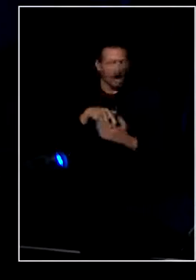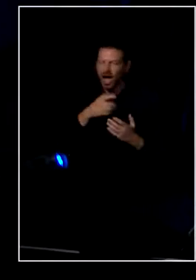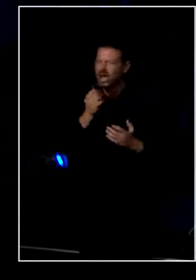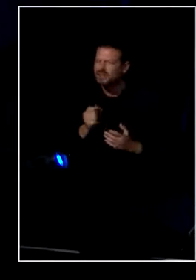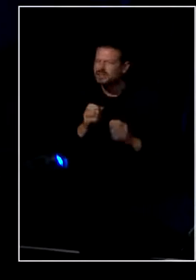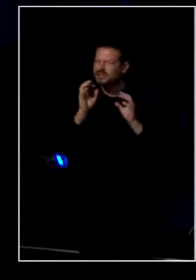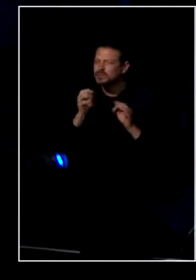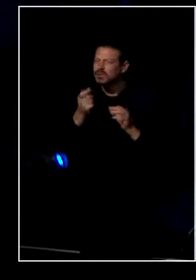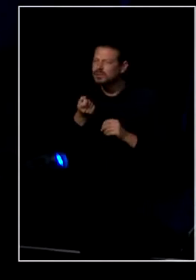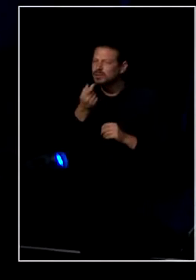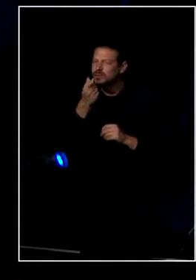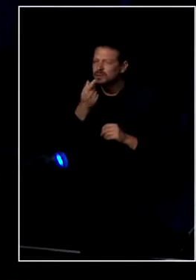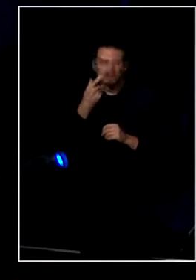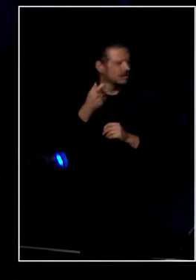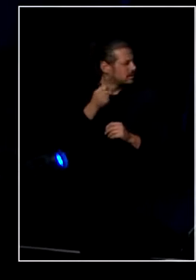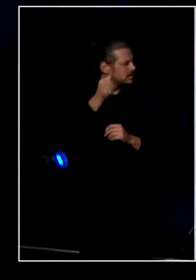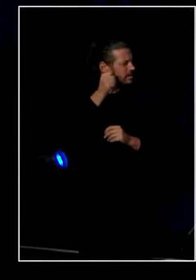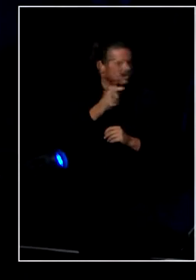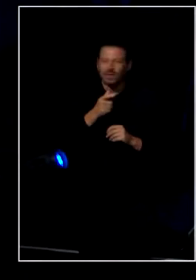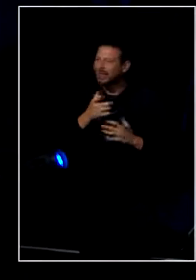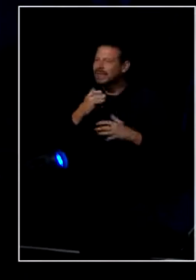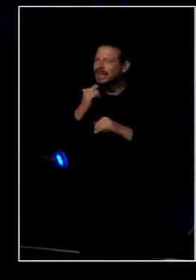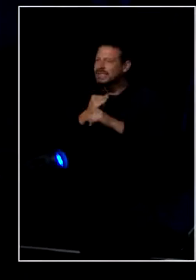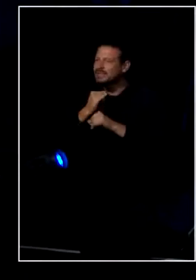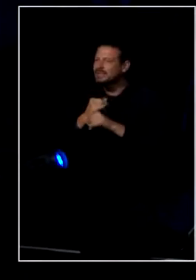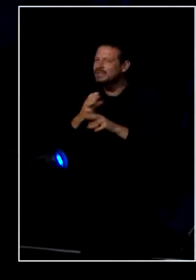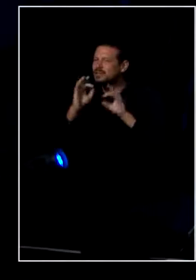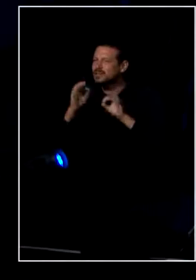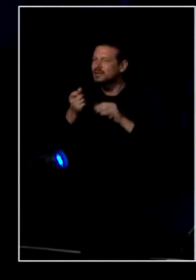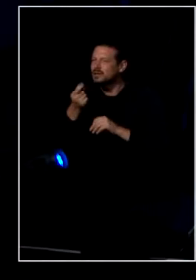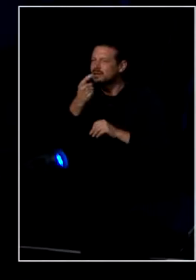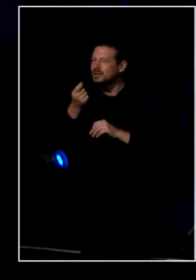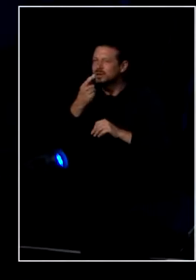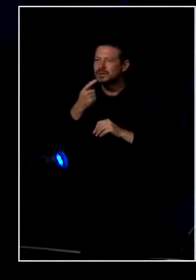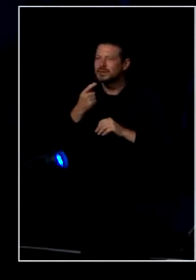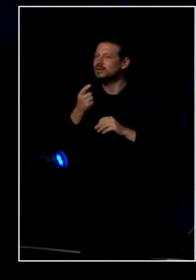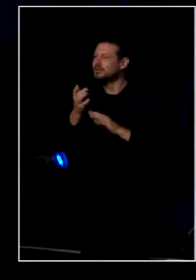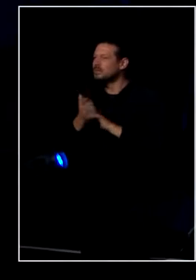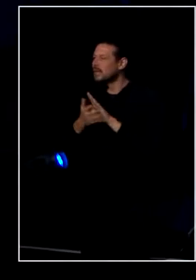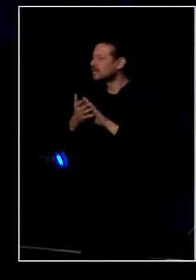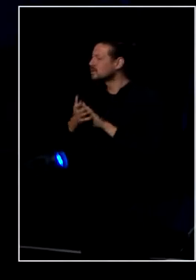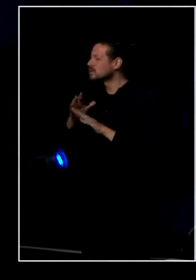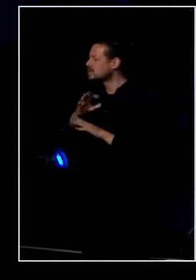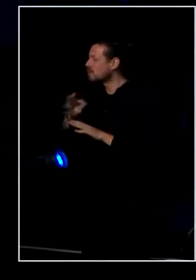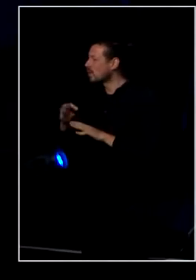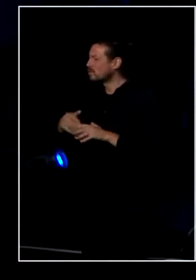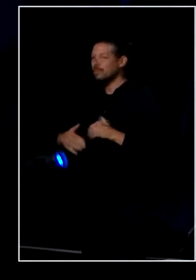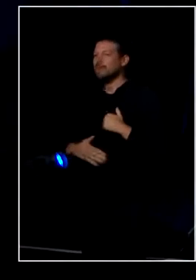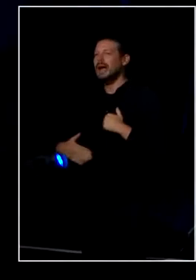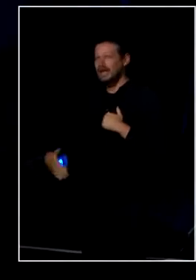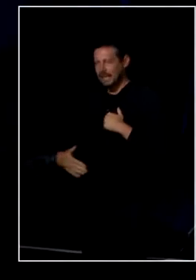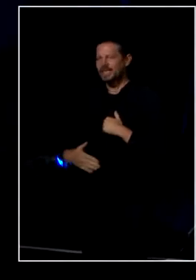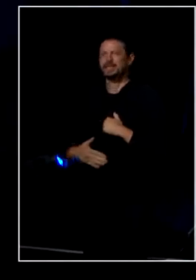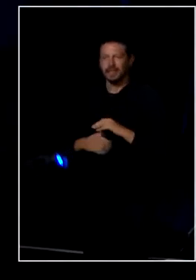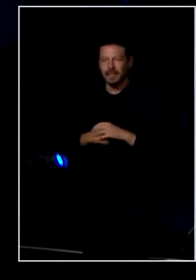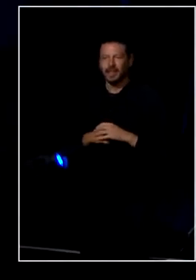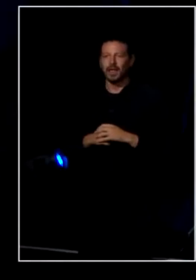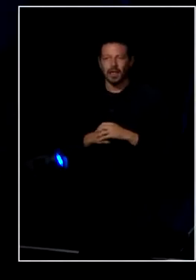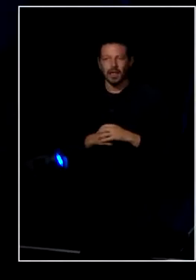those pills, when you're in an institution, so you won't get pregnant. I used to be on those too,